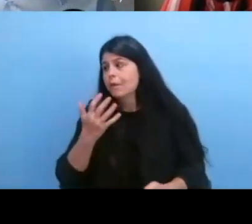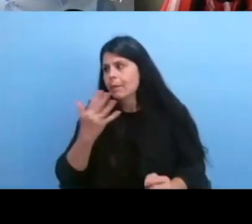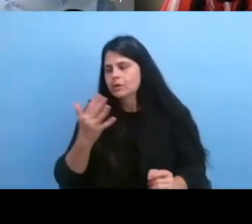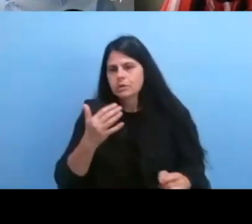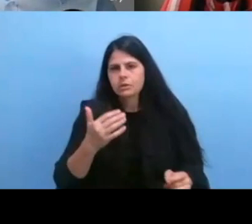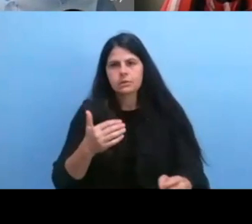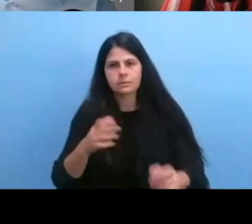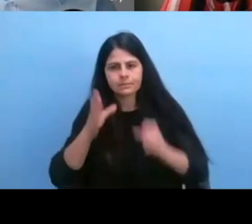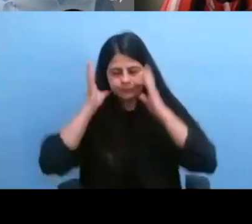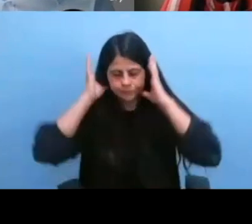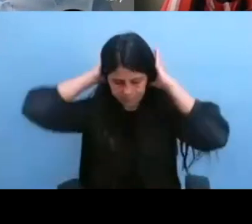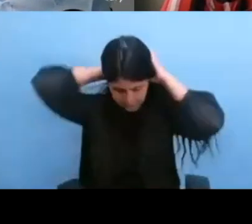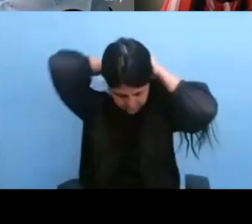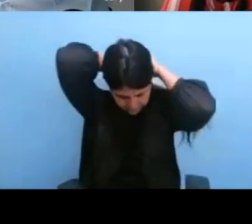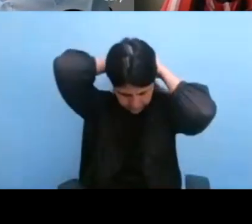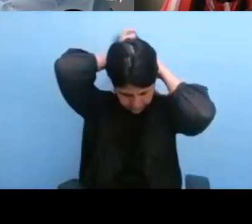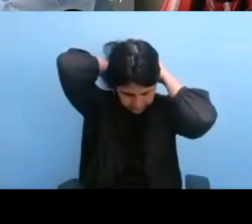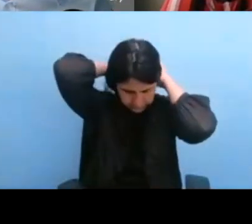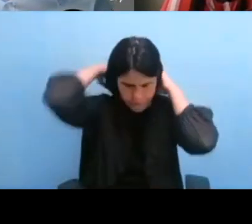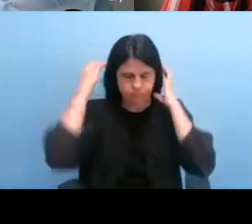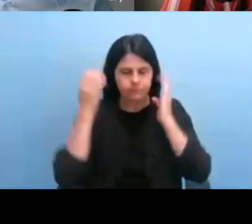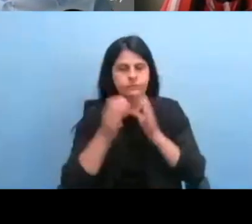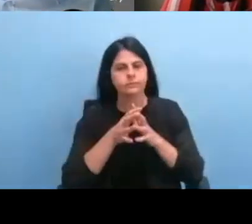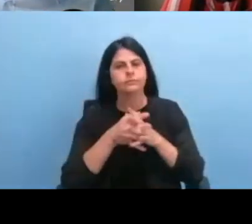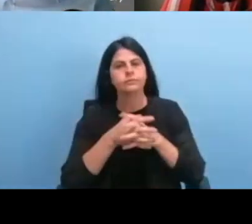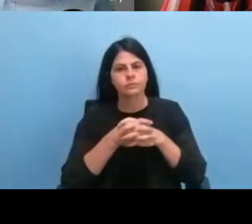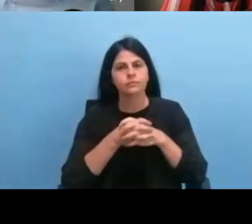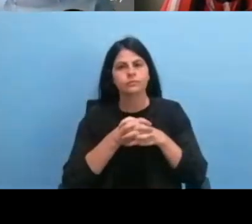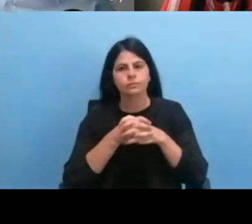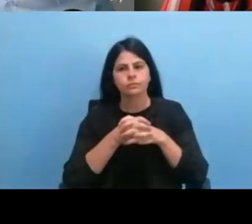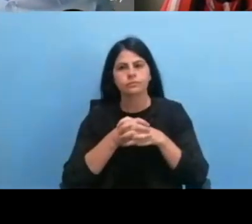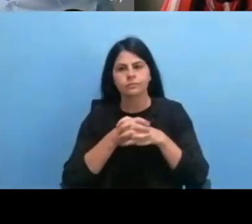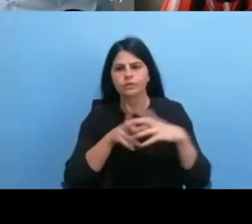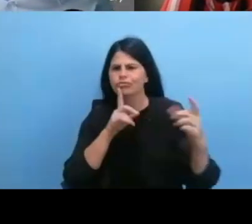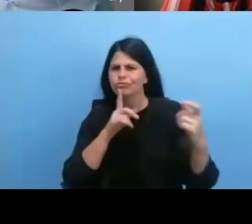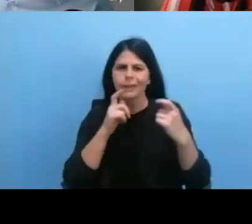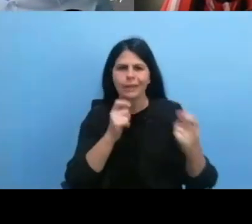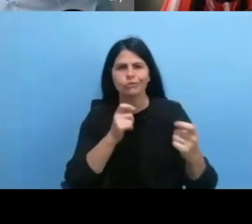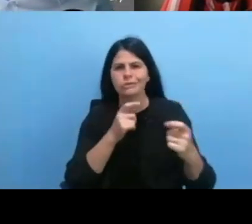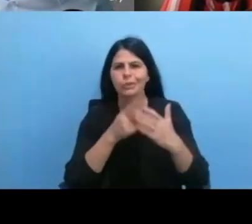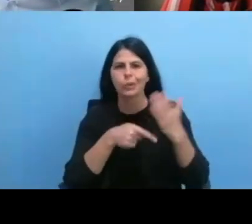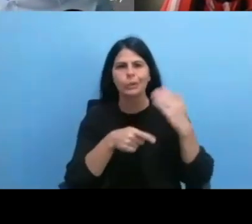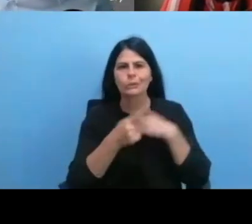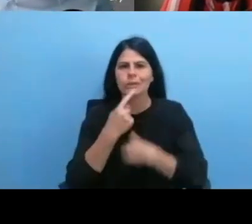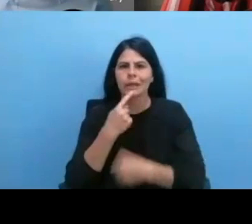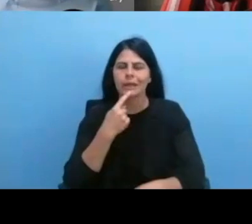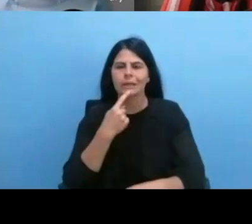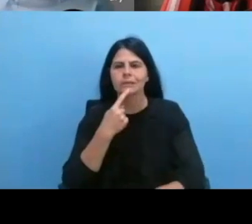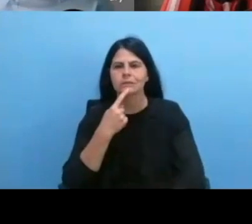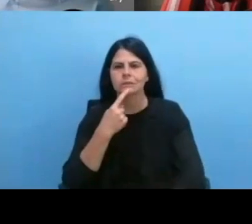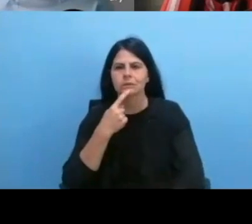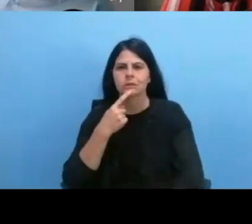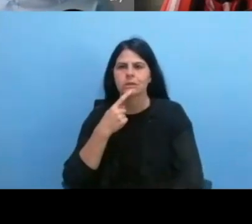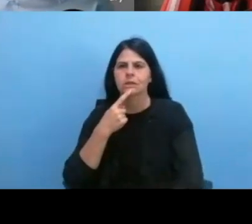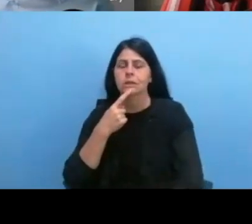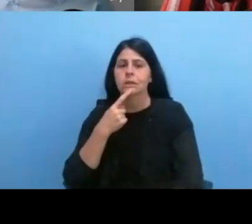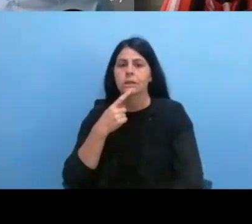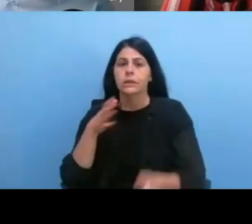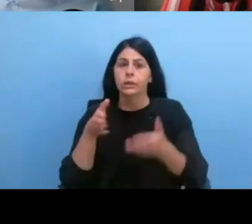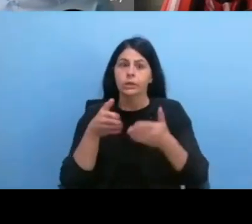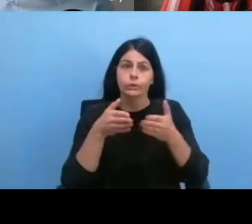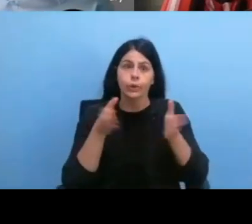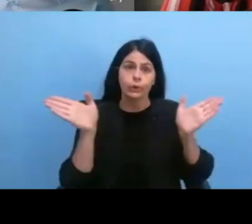Yeah, that's so interesting what you said about, so I find, in general,